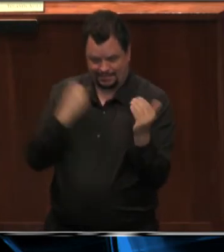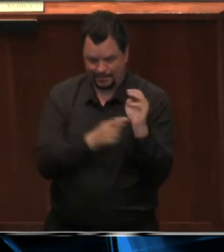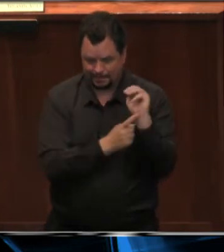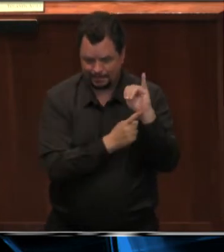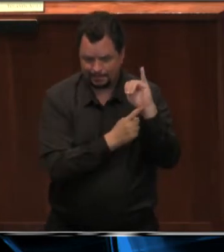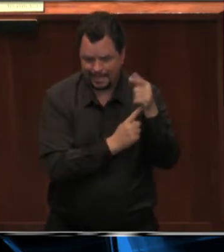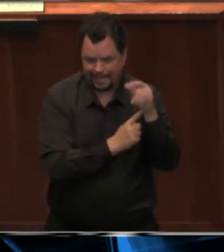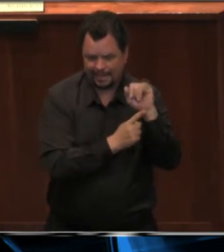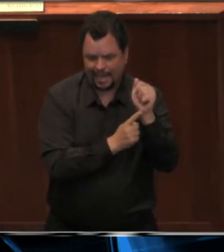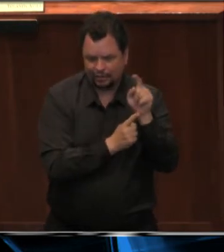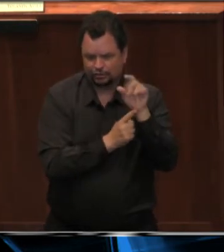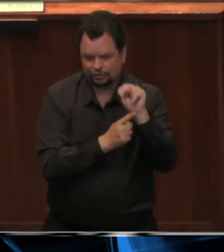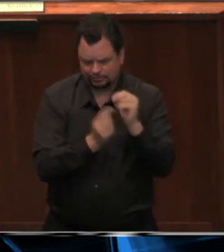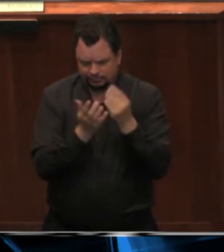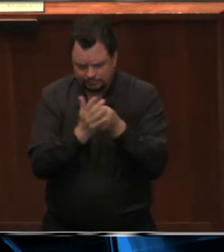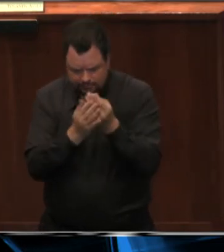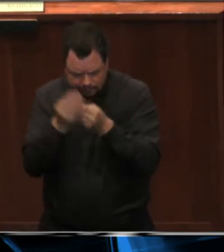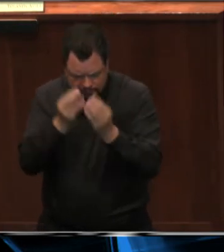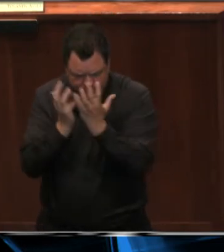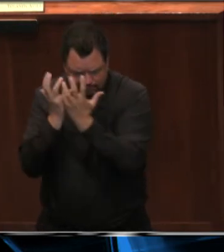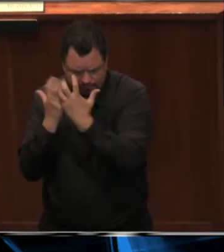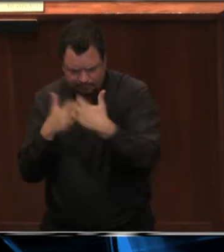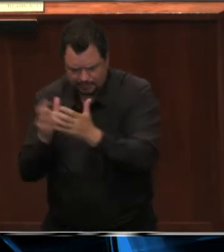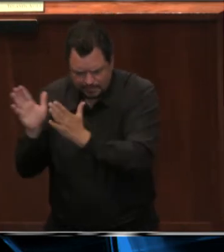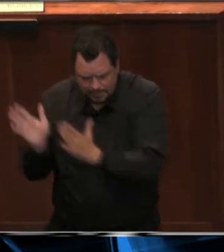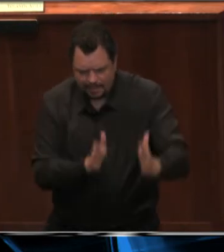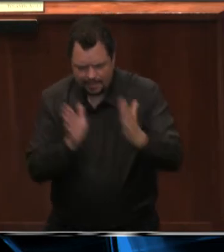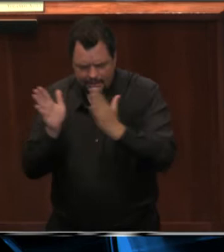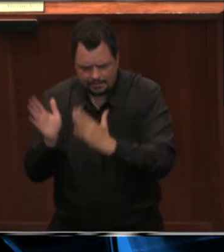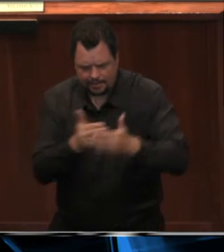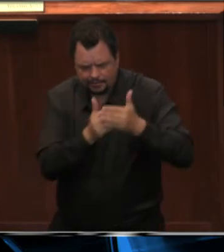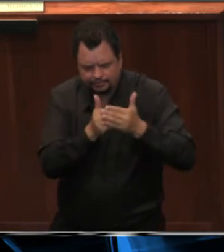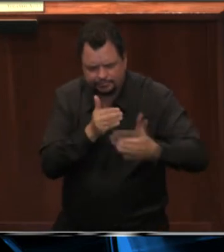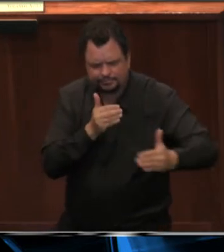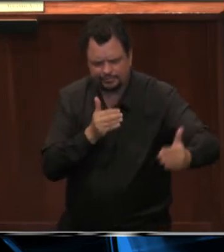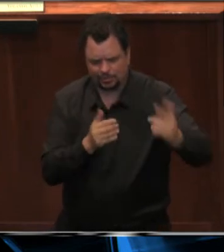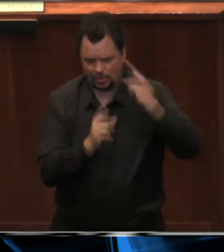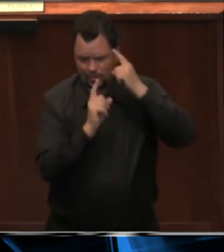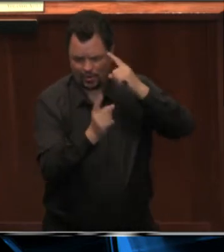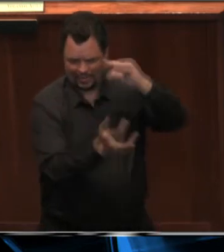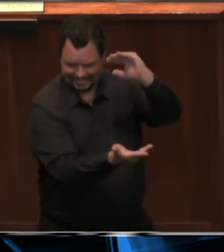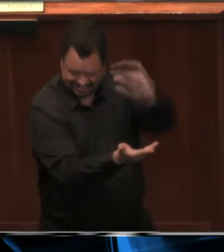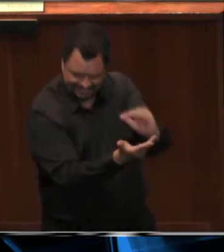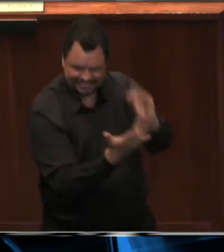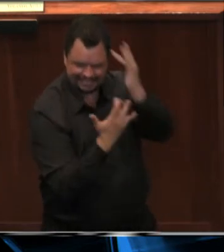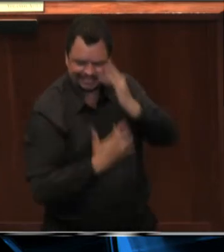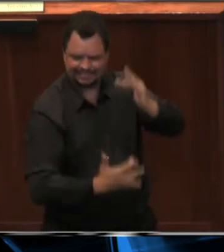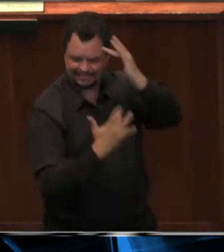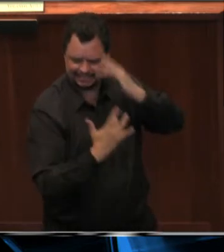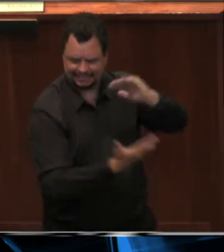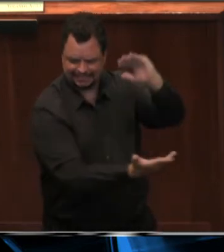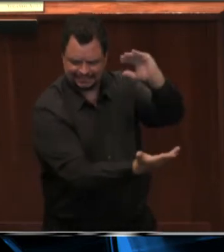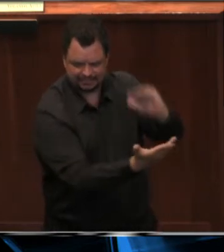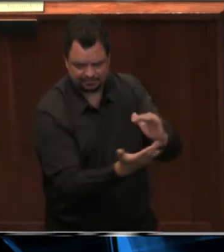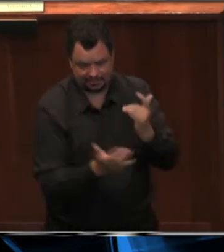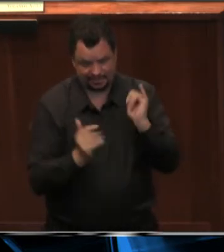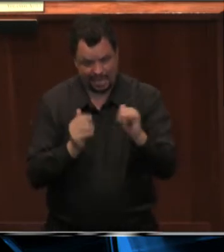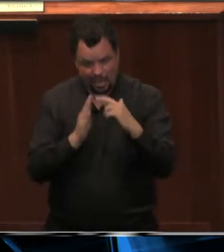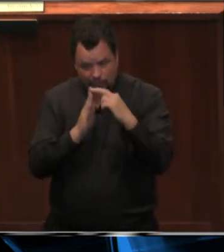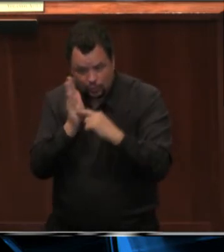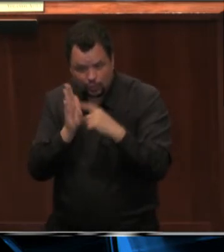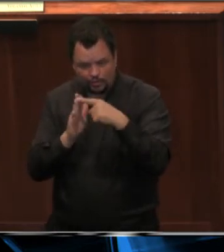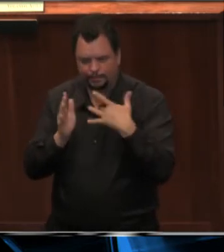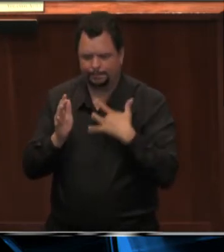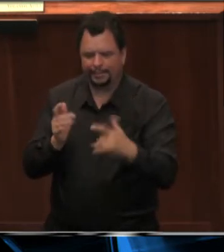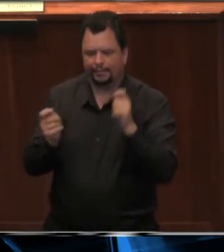our response, is informed by disease trends in our community. It is an ever-evolving document, and as